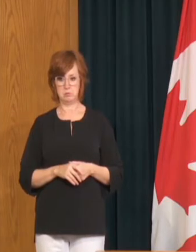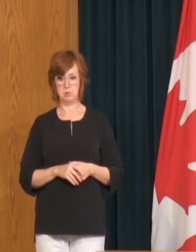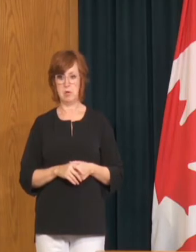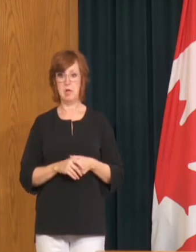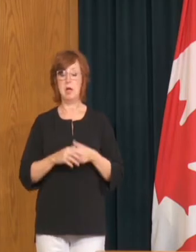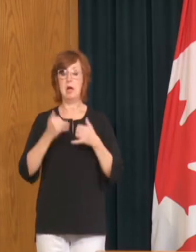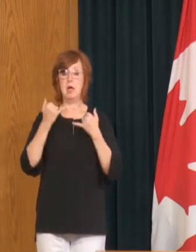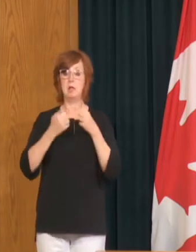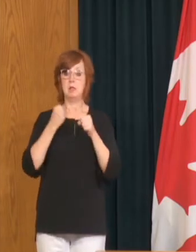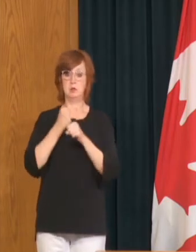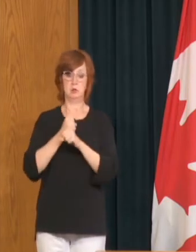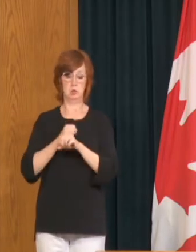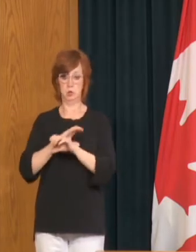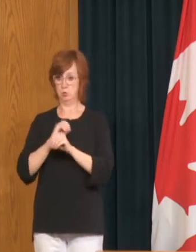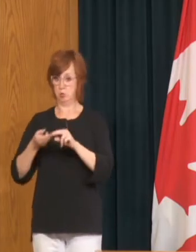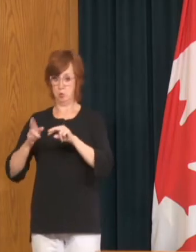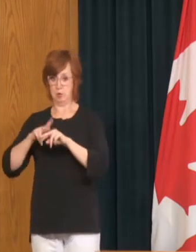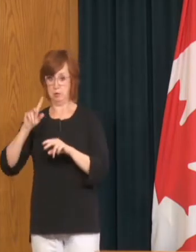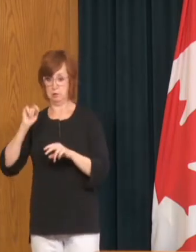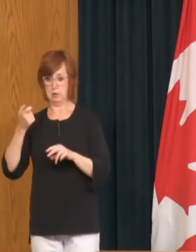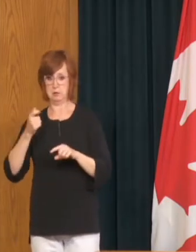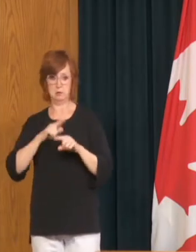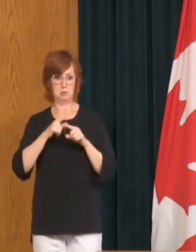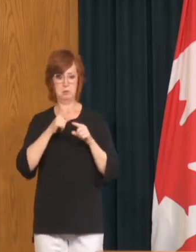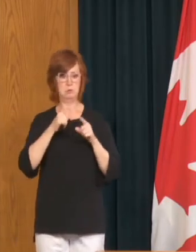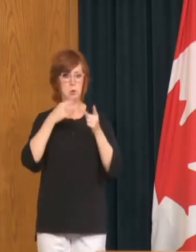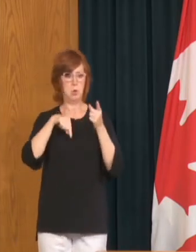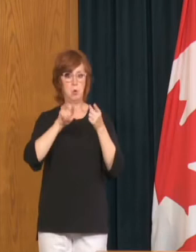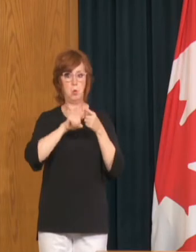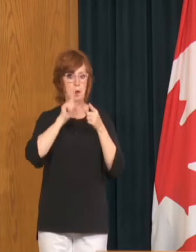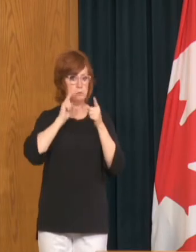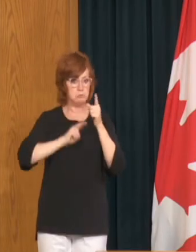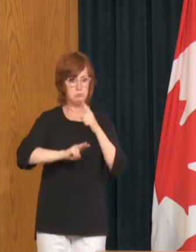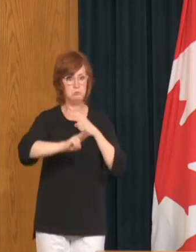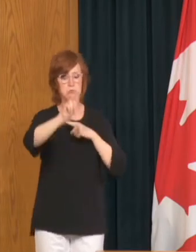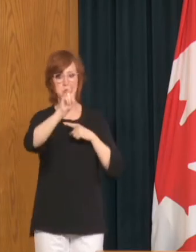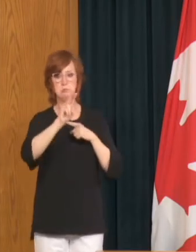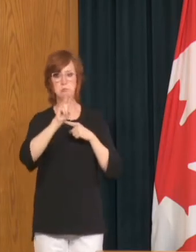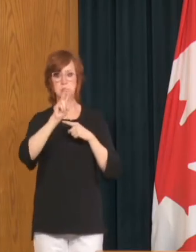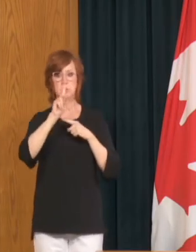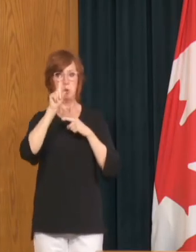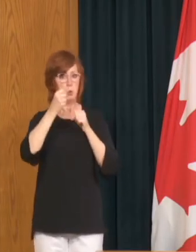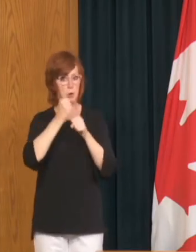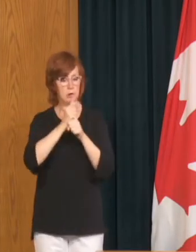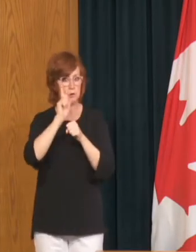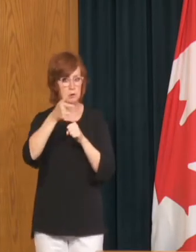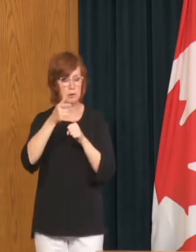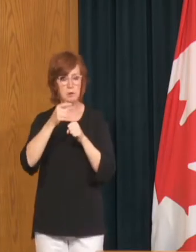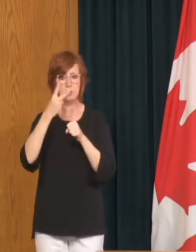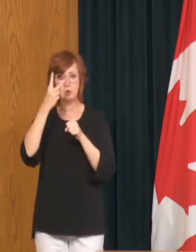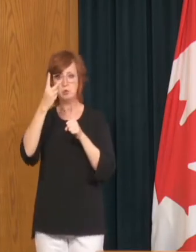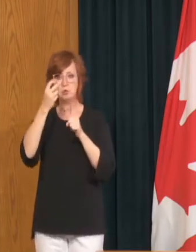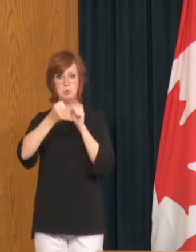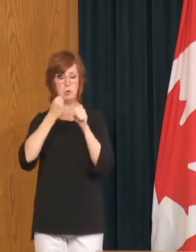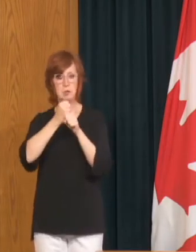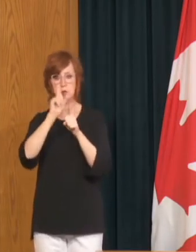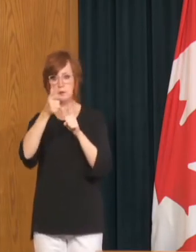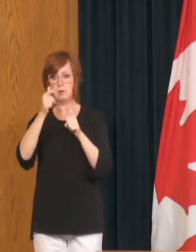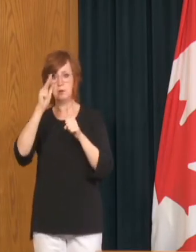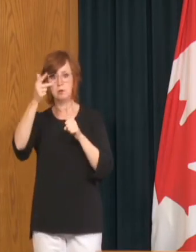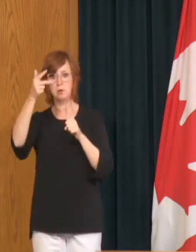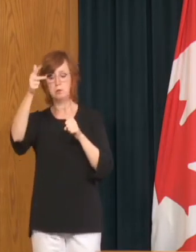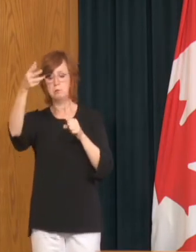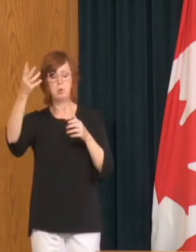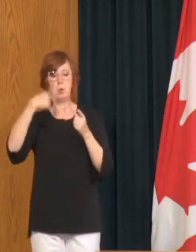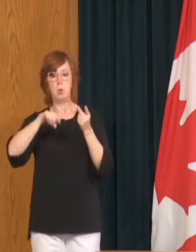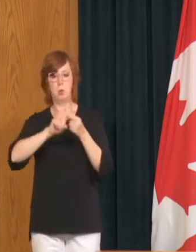here? I wouldn't be able to answer that question. What I would say is this year we're going to run a